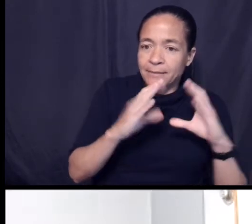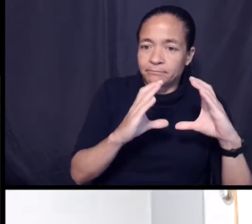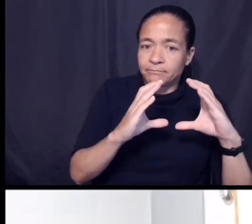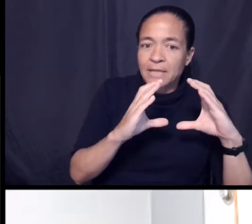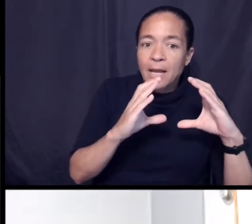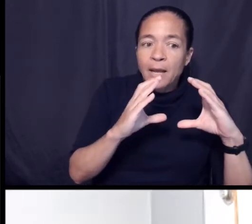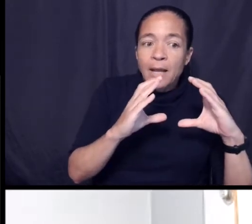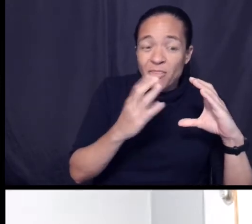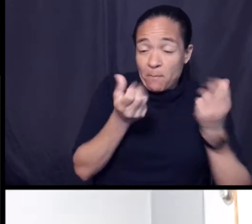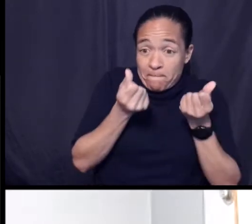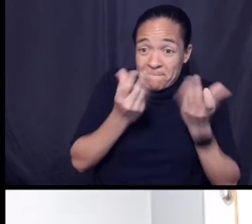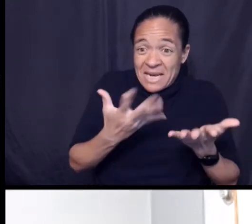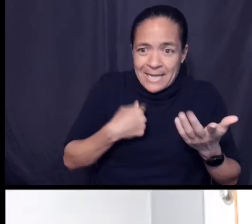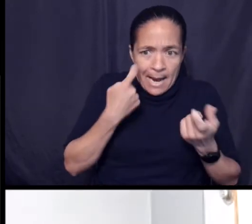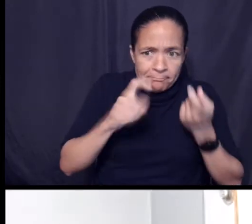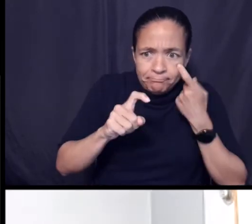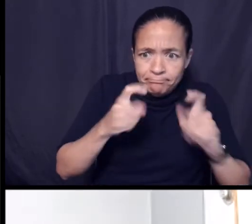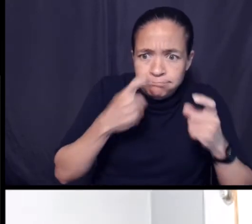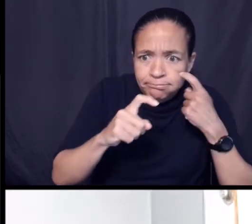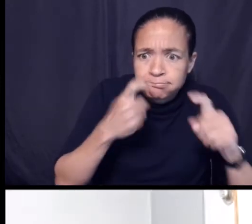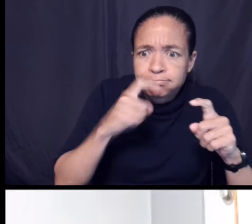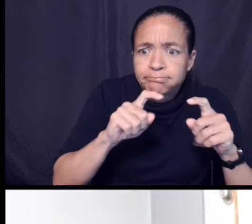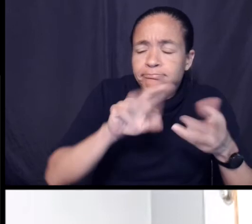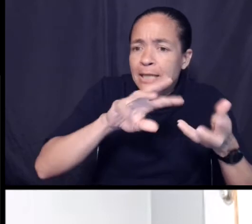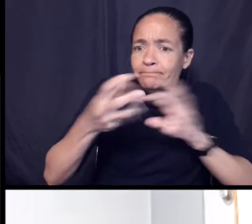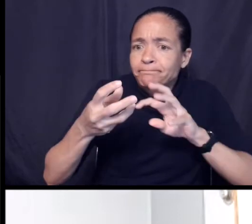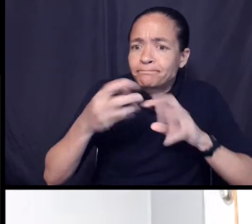are many abnormalities that I can see on here.